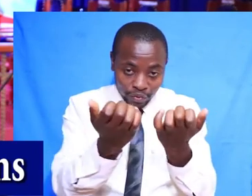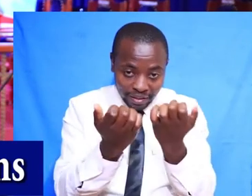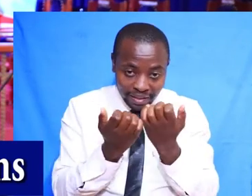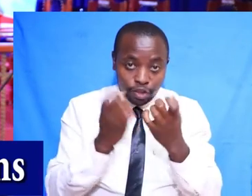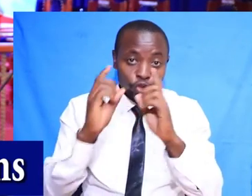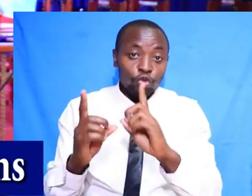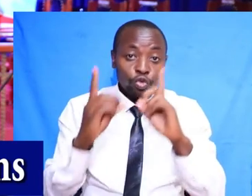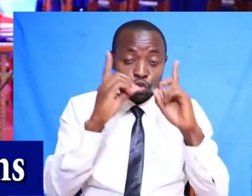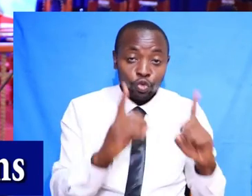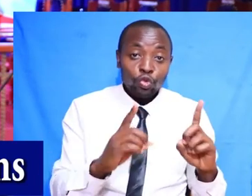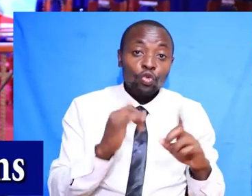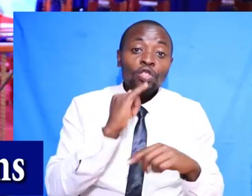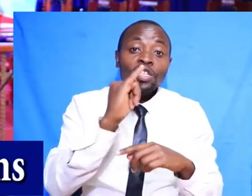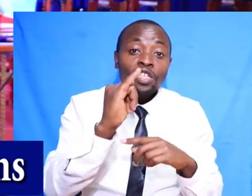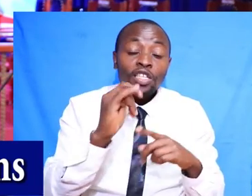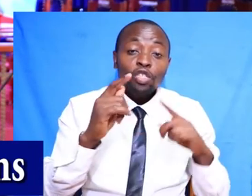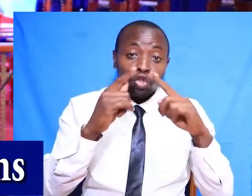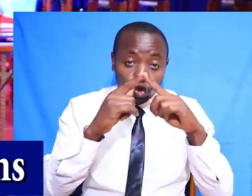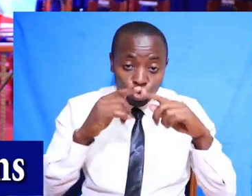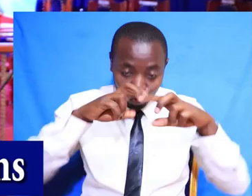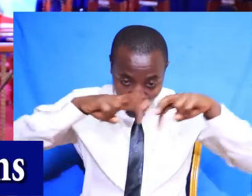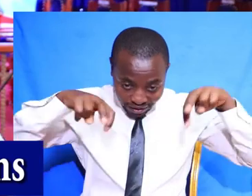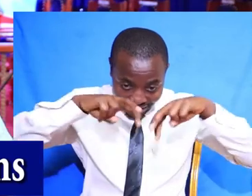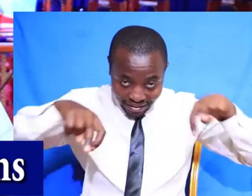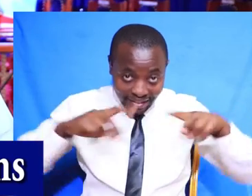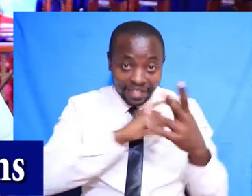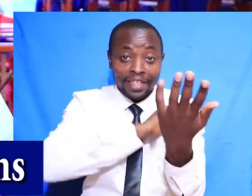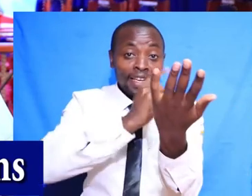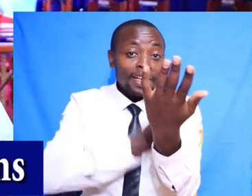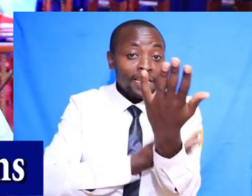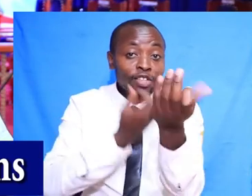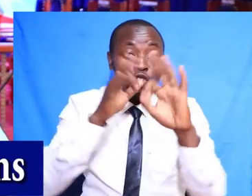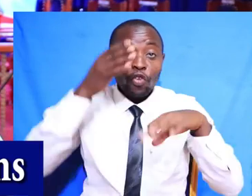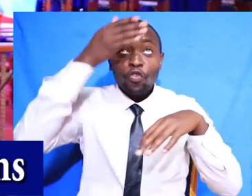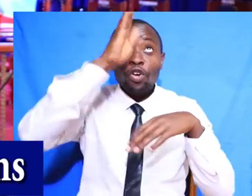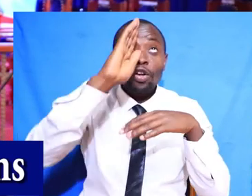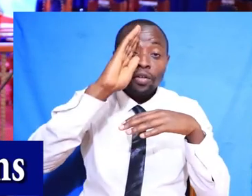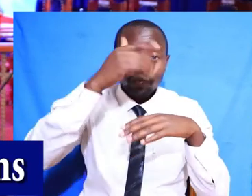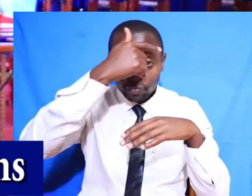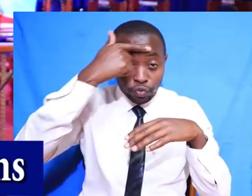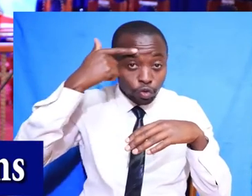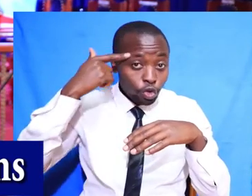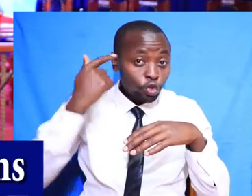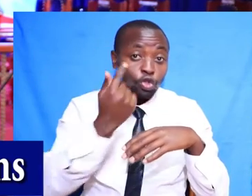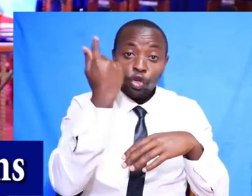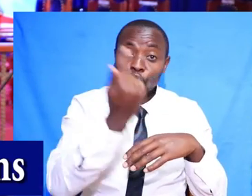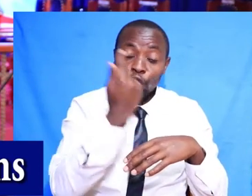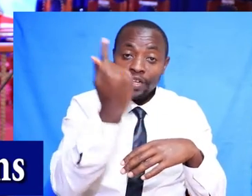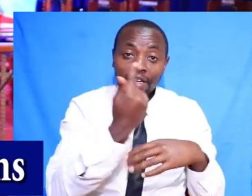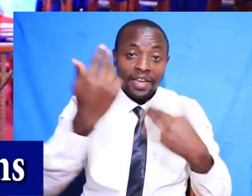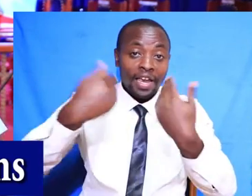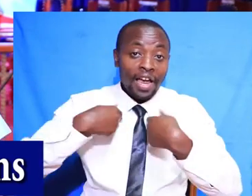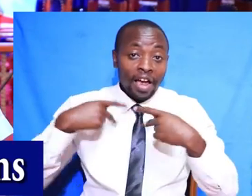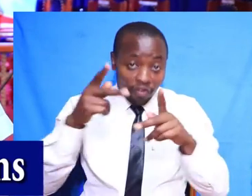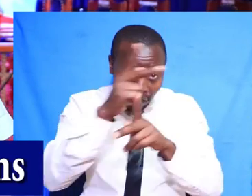do is to seek the grace of God. Because we can only live a